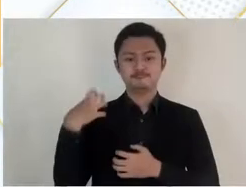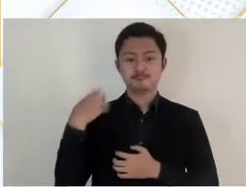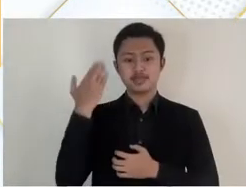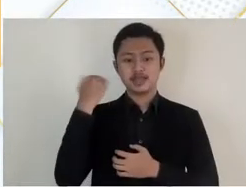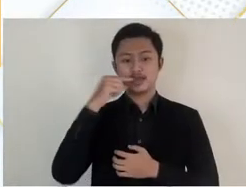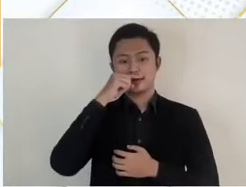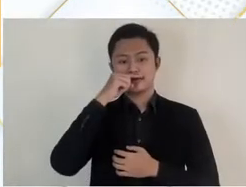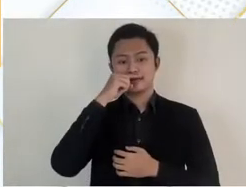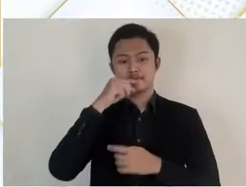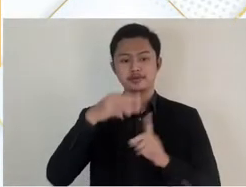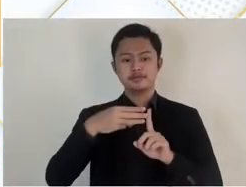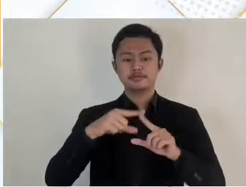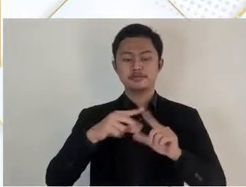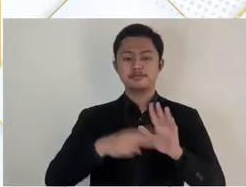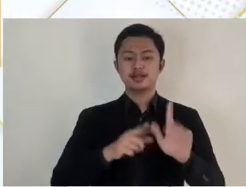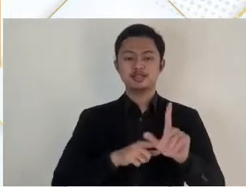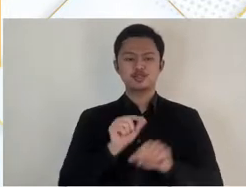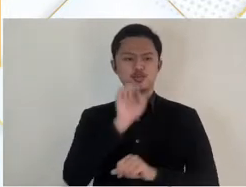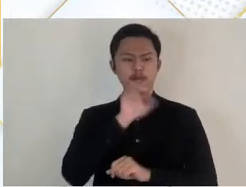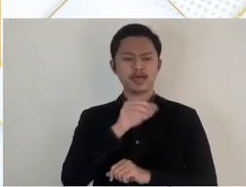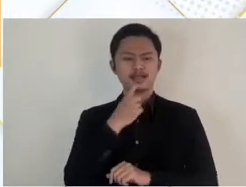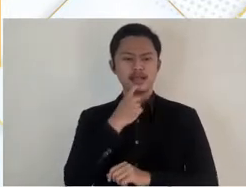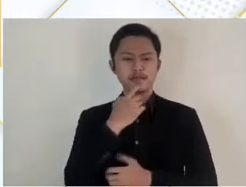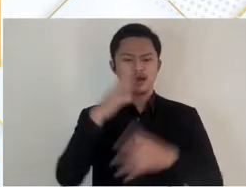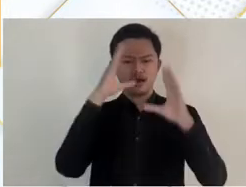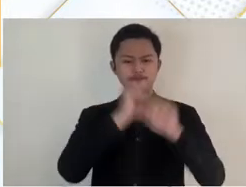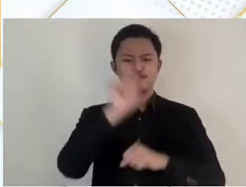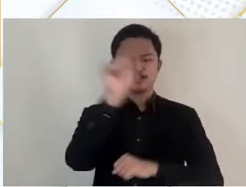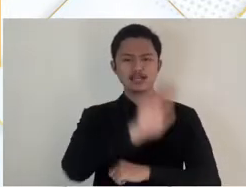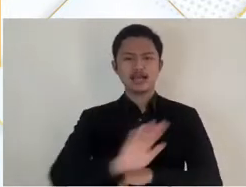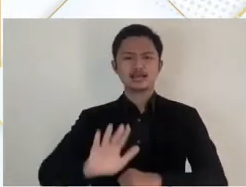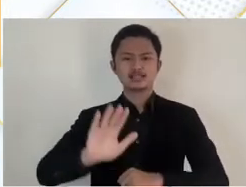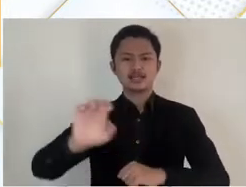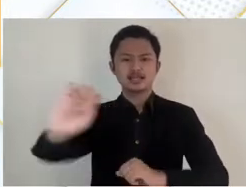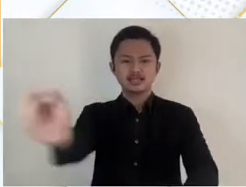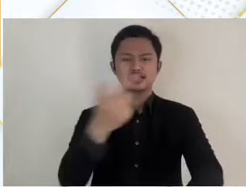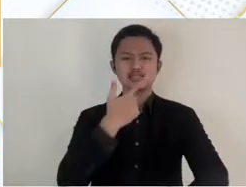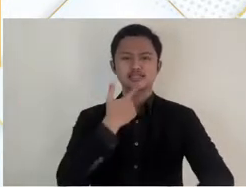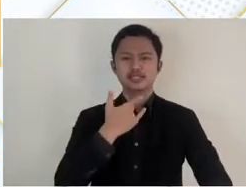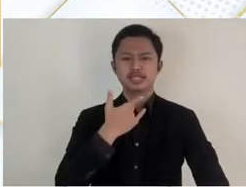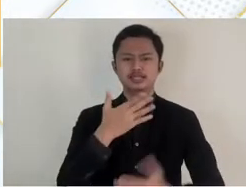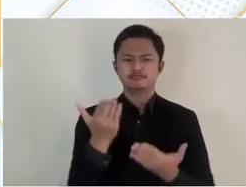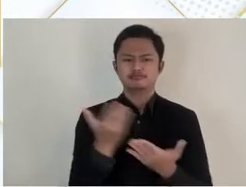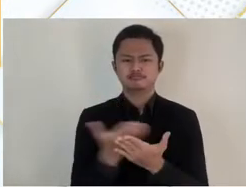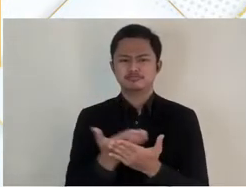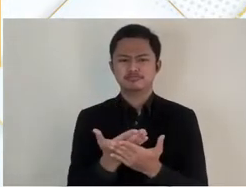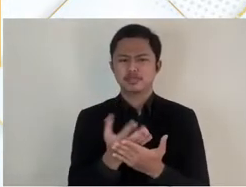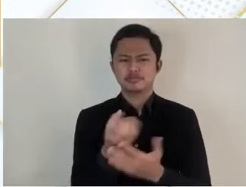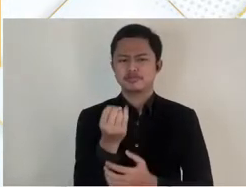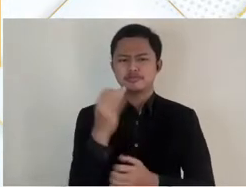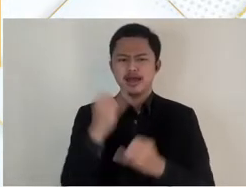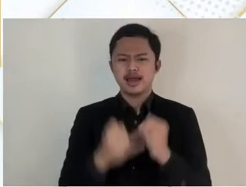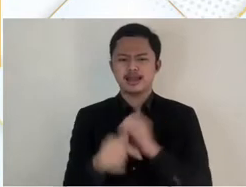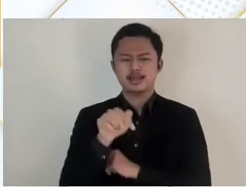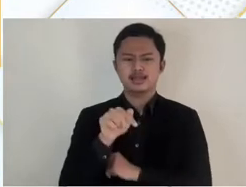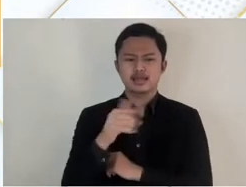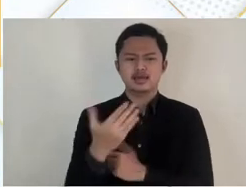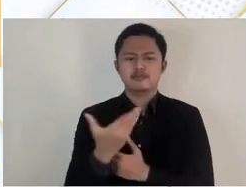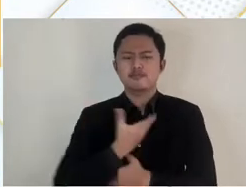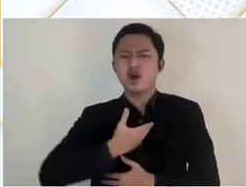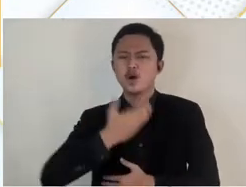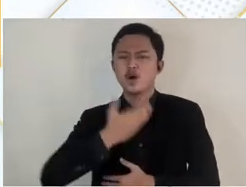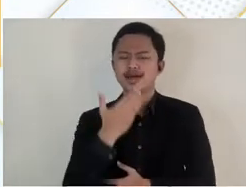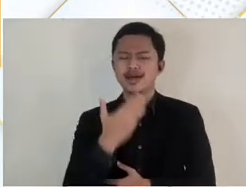though, about the ASEAN outlook. It was such a hard document to reach at the end of the day. And what I would like to ask is, why are we